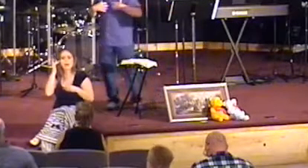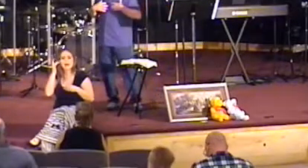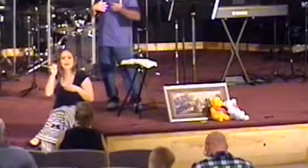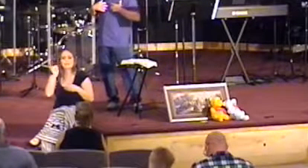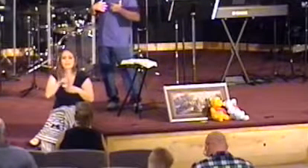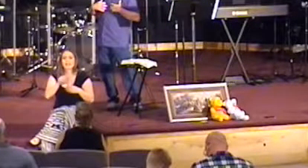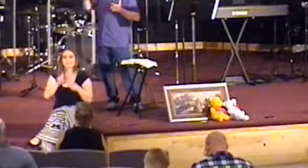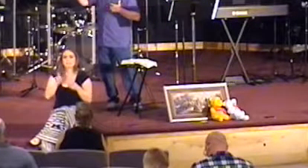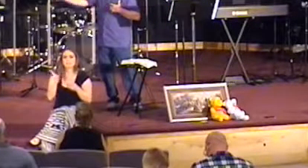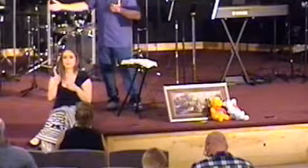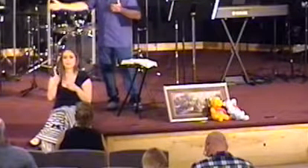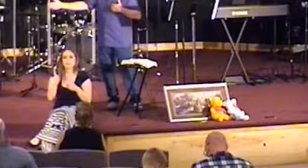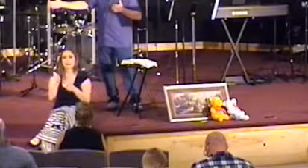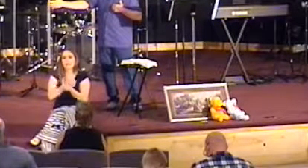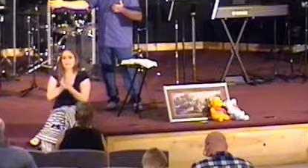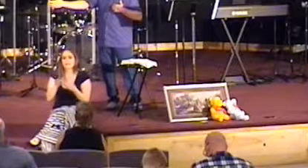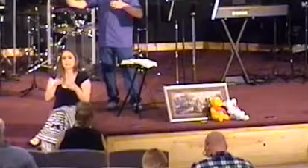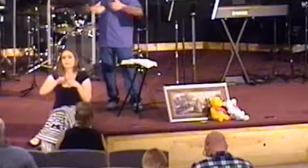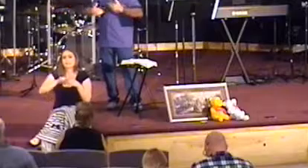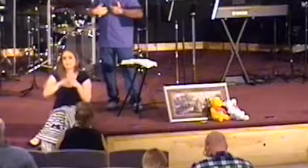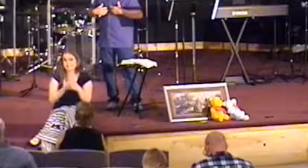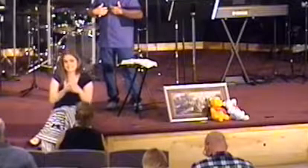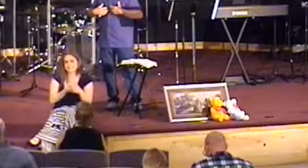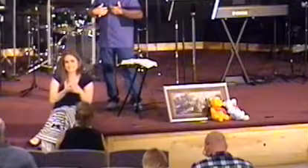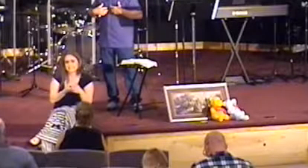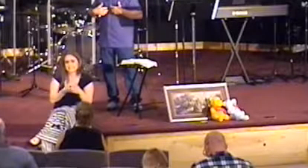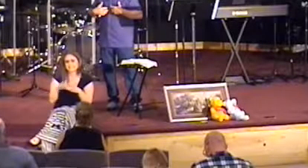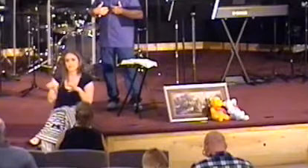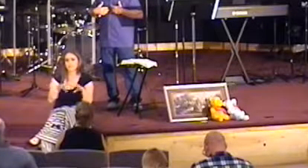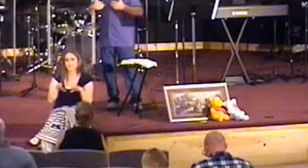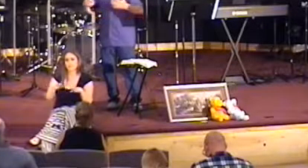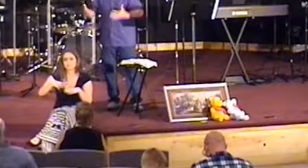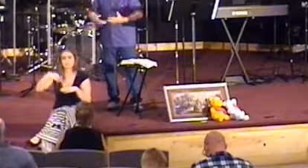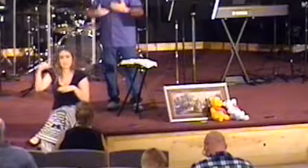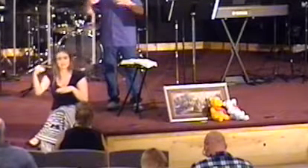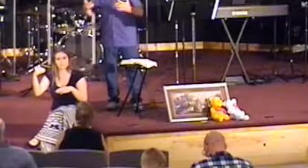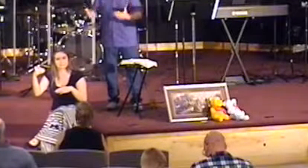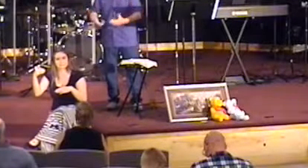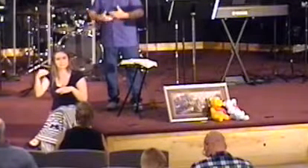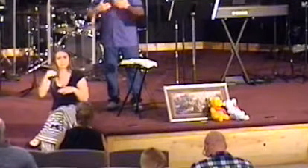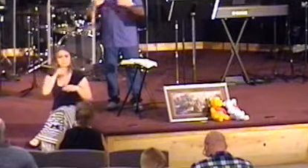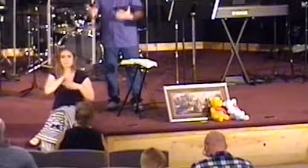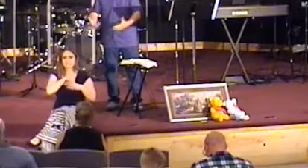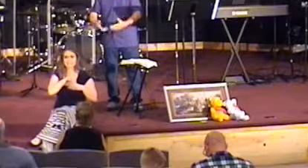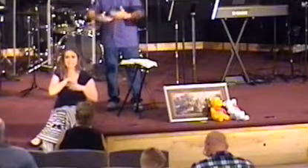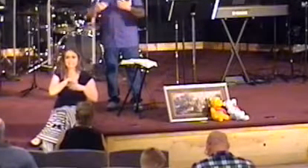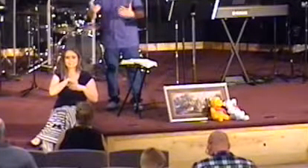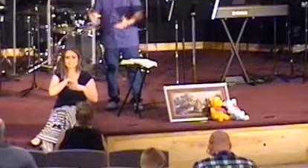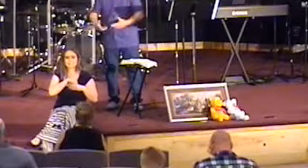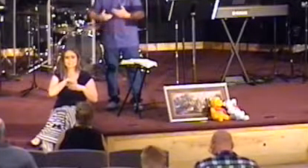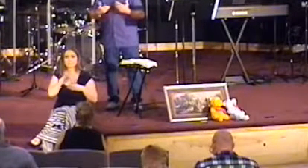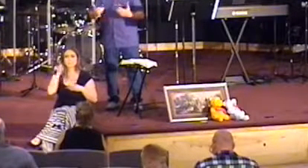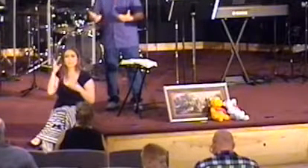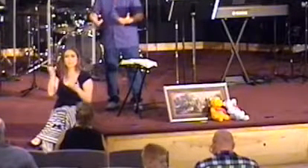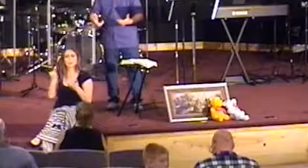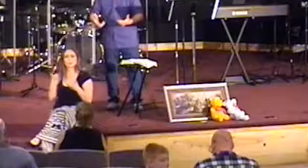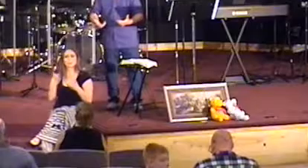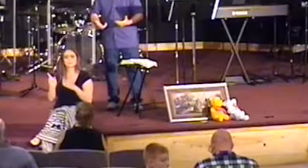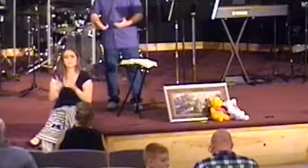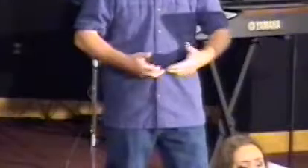your actions. On the outside, the inside. And so He desires to walk with our